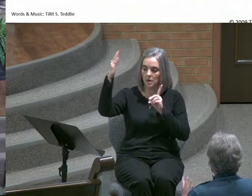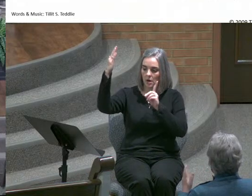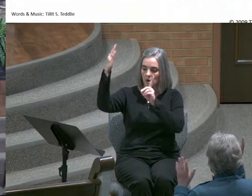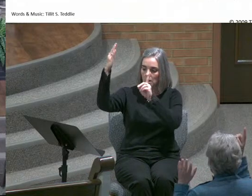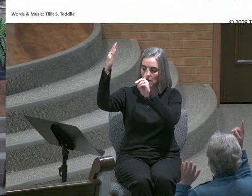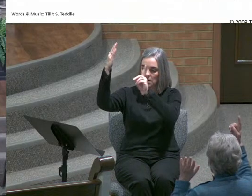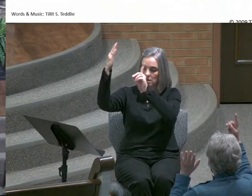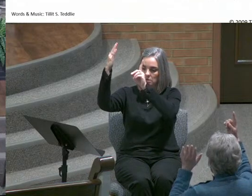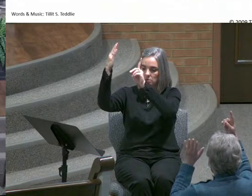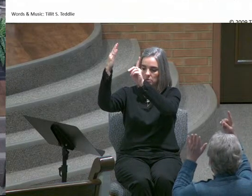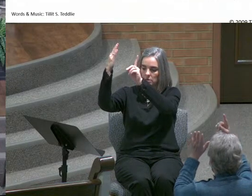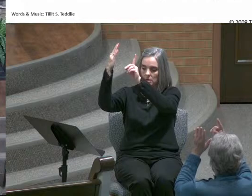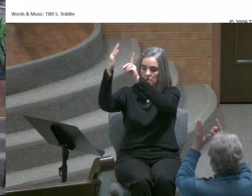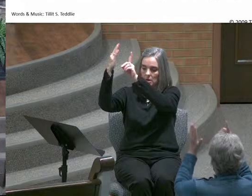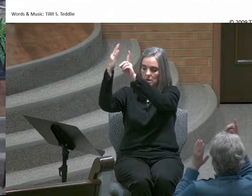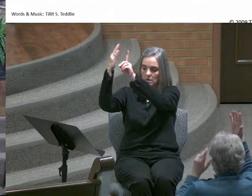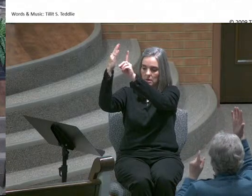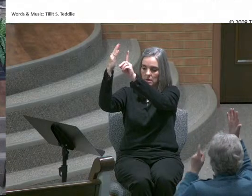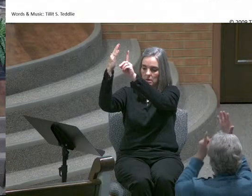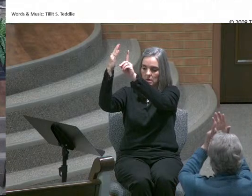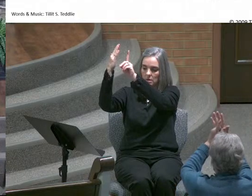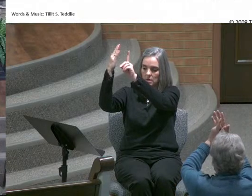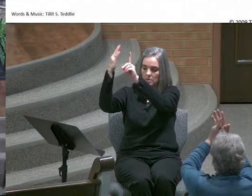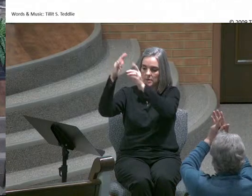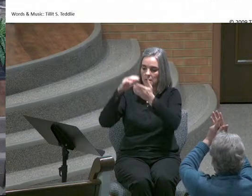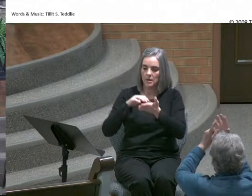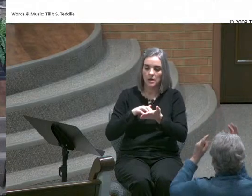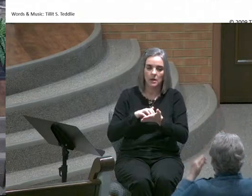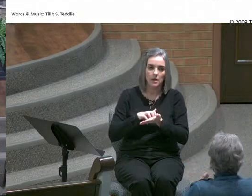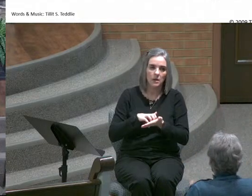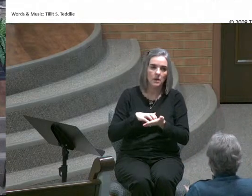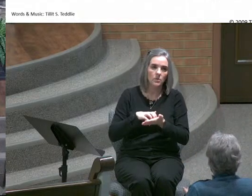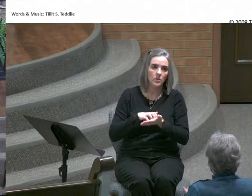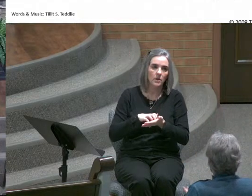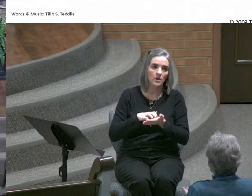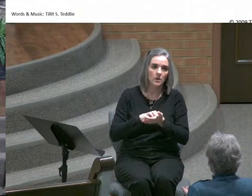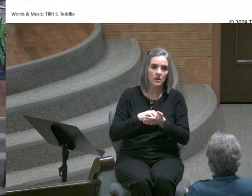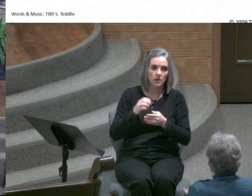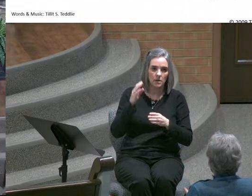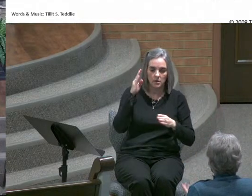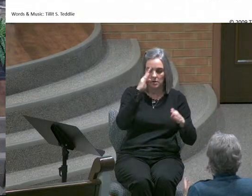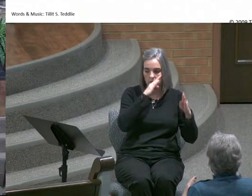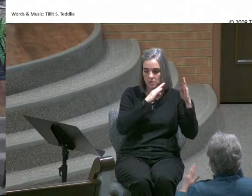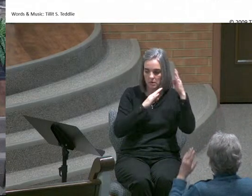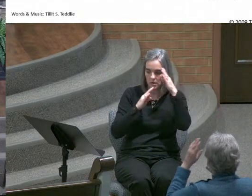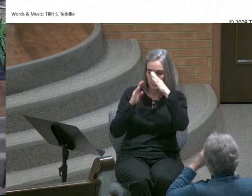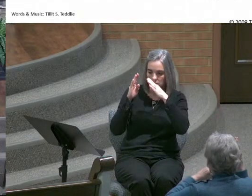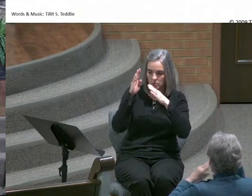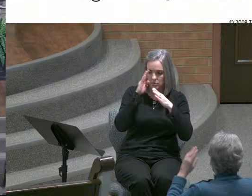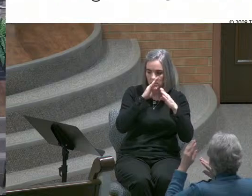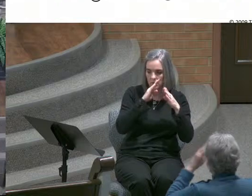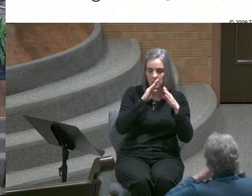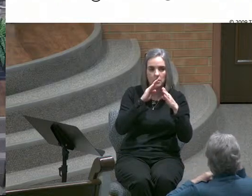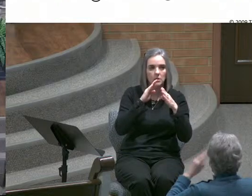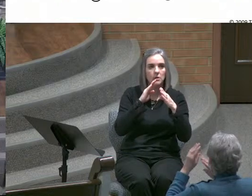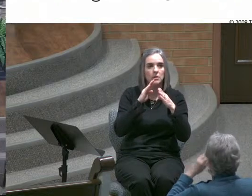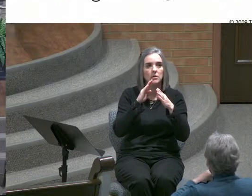righteousness. Unto thee I come in weakness